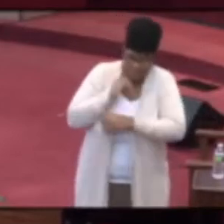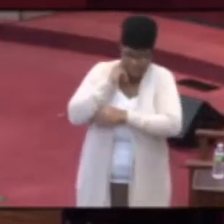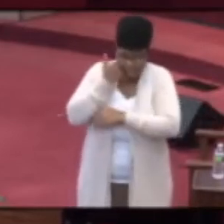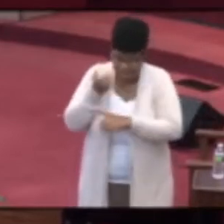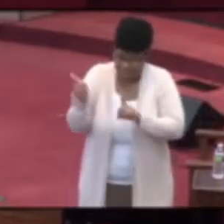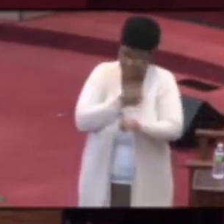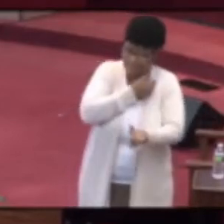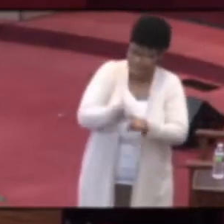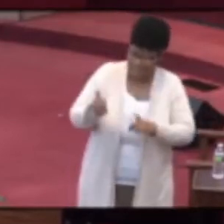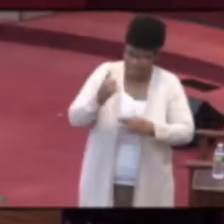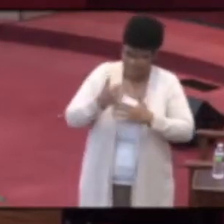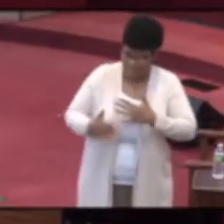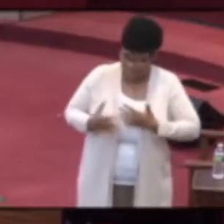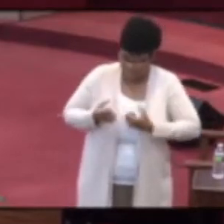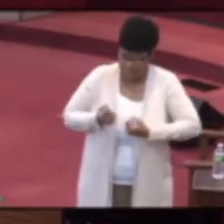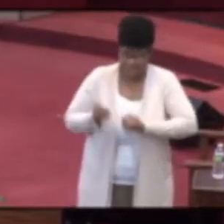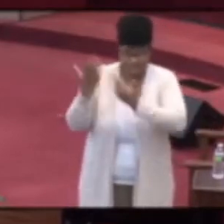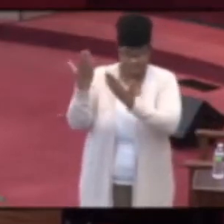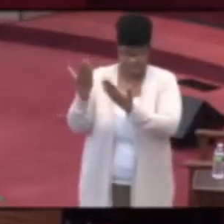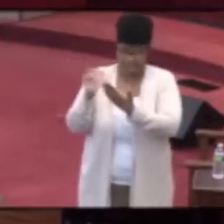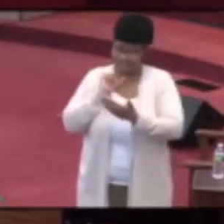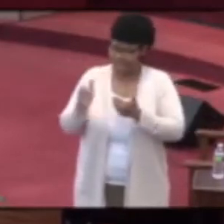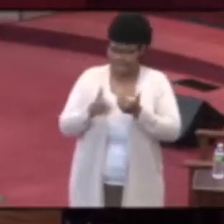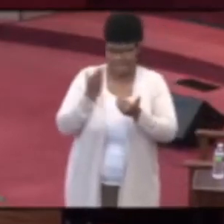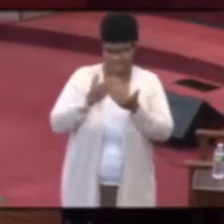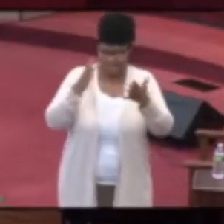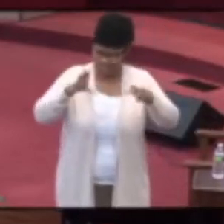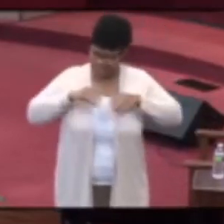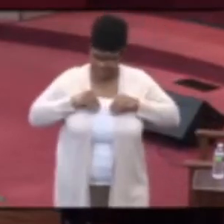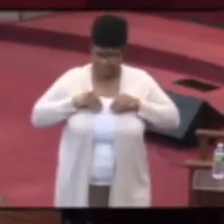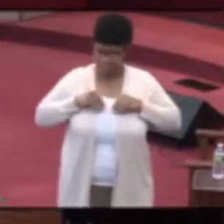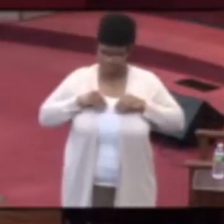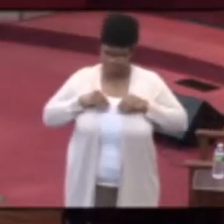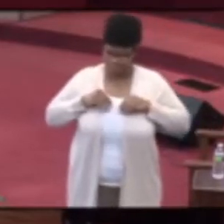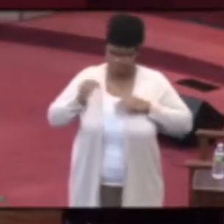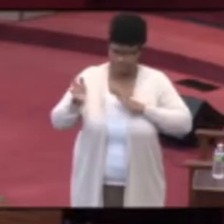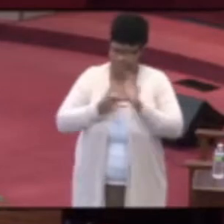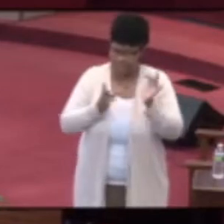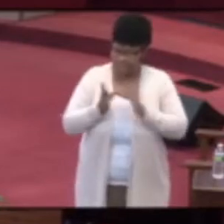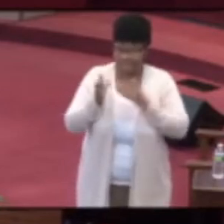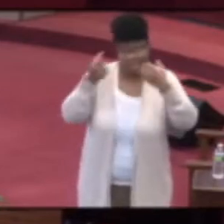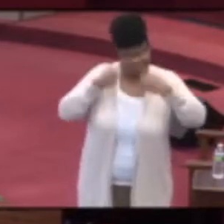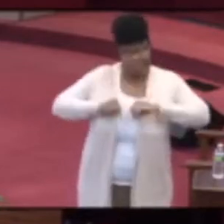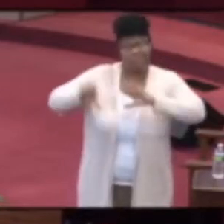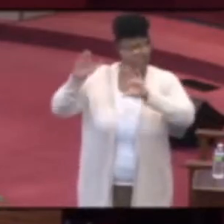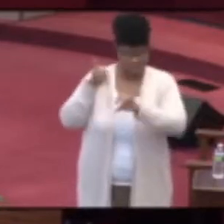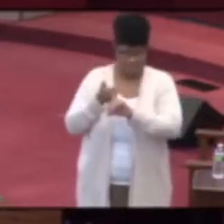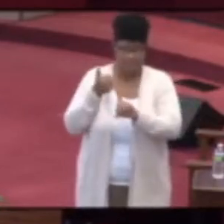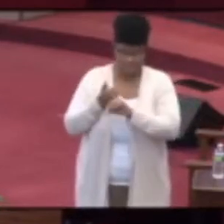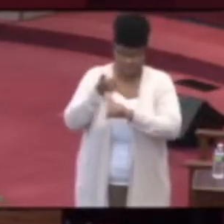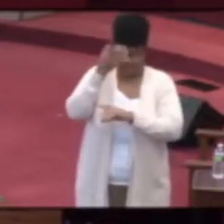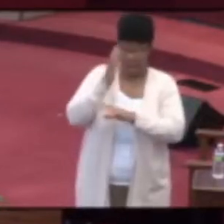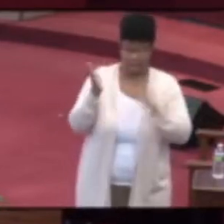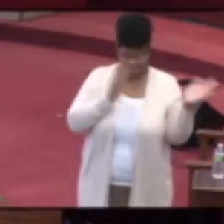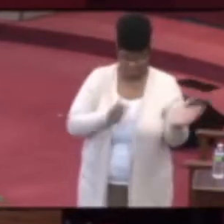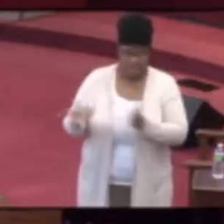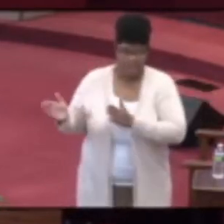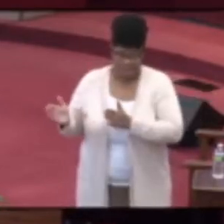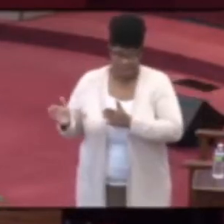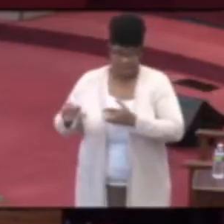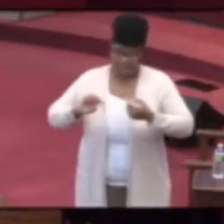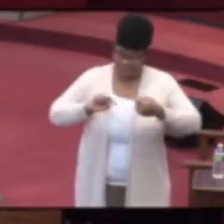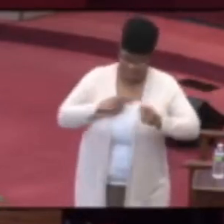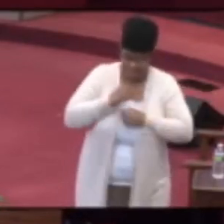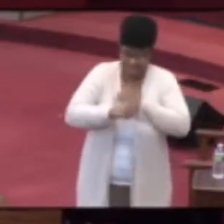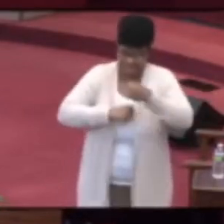beatings, the bloodshed. He was not walking with easy submission. Jesus was surrendering to the will of his Father. The pain,